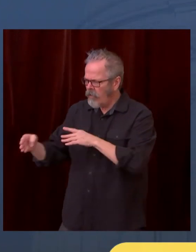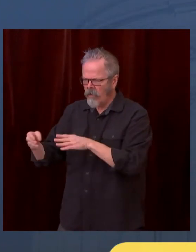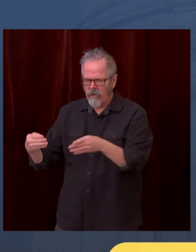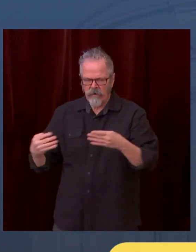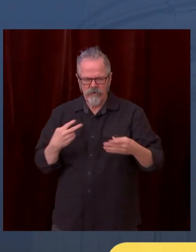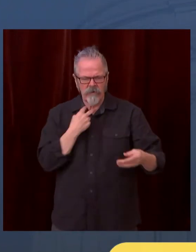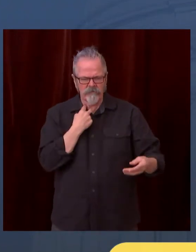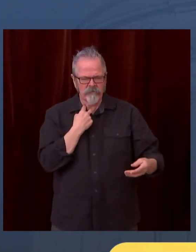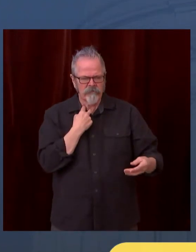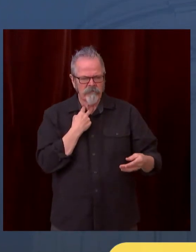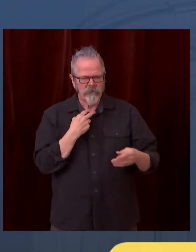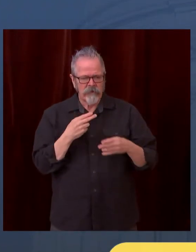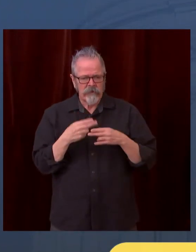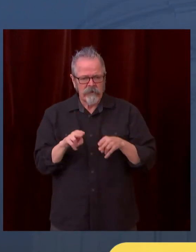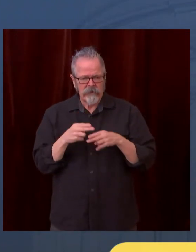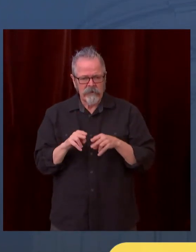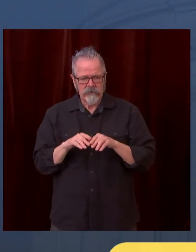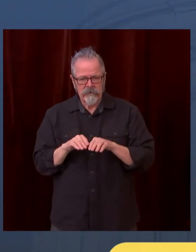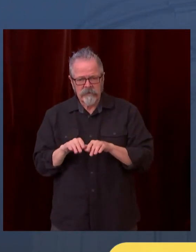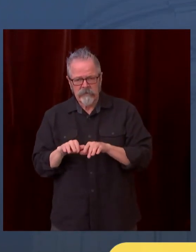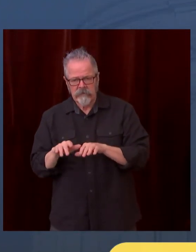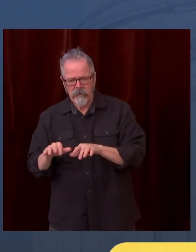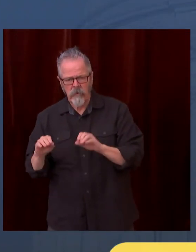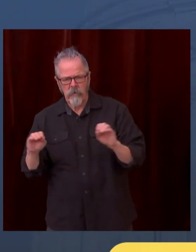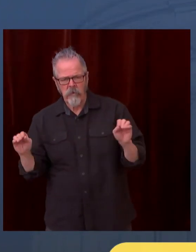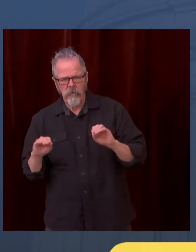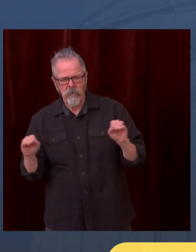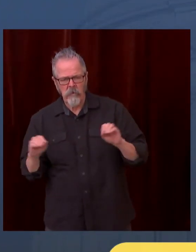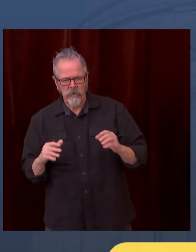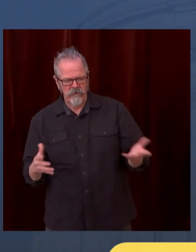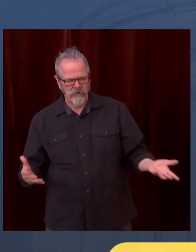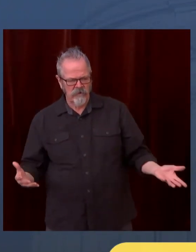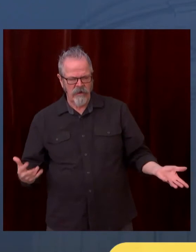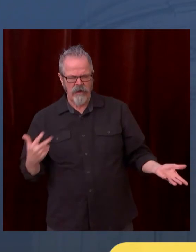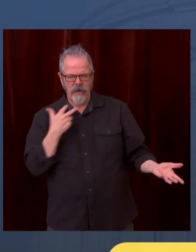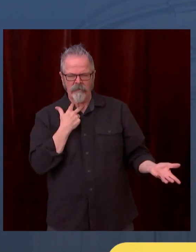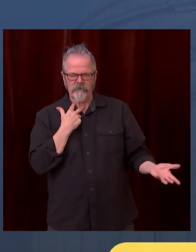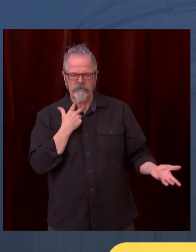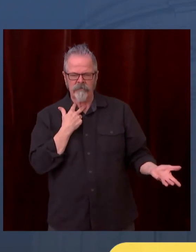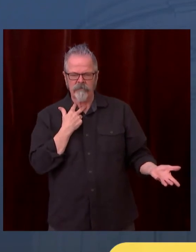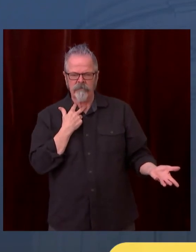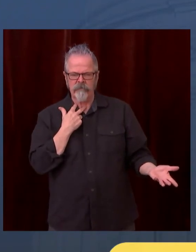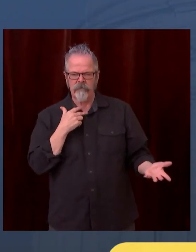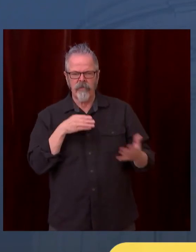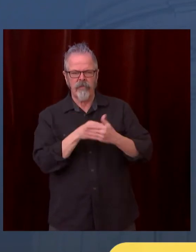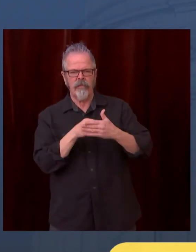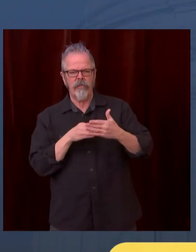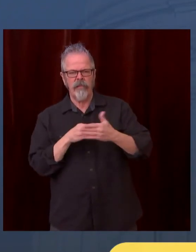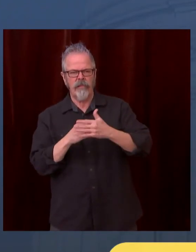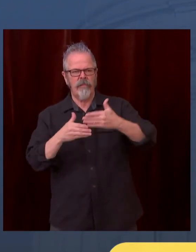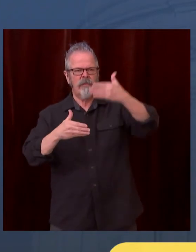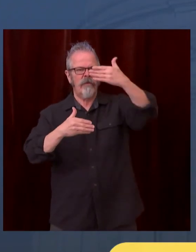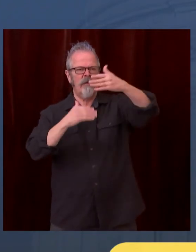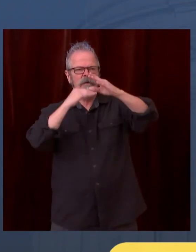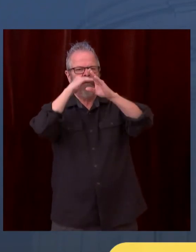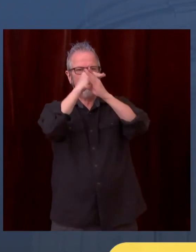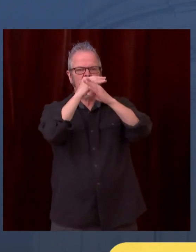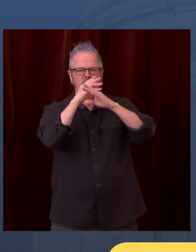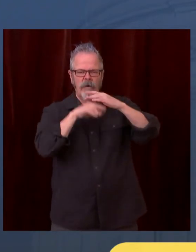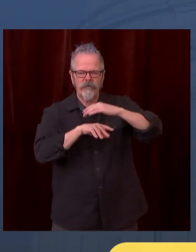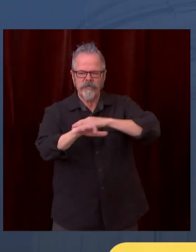today sometimes totally blocked by these culverts, not totally, but significantly. So there's two reasons we need to make this